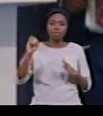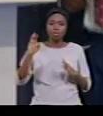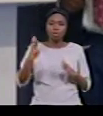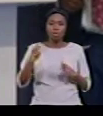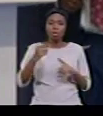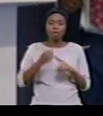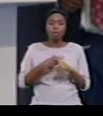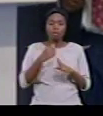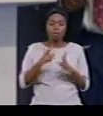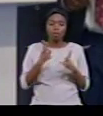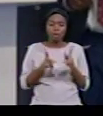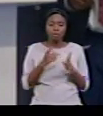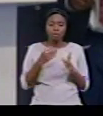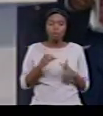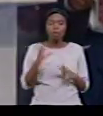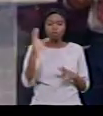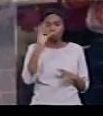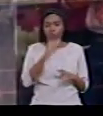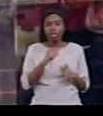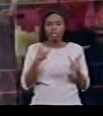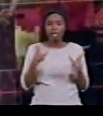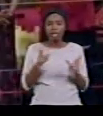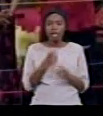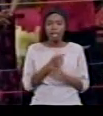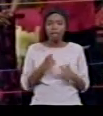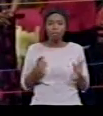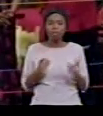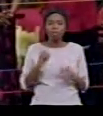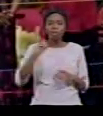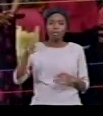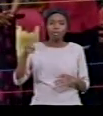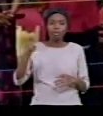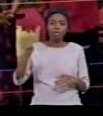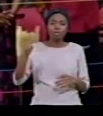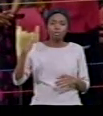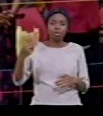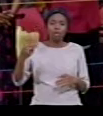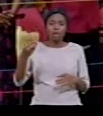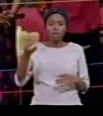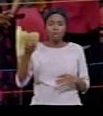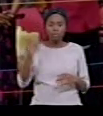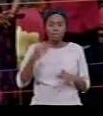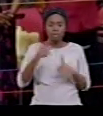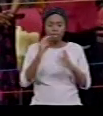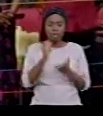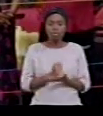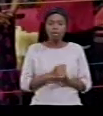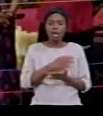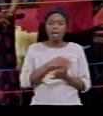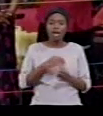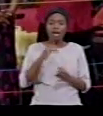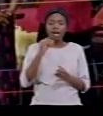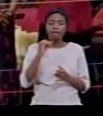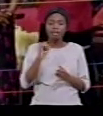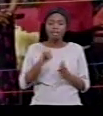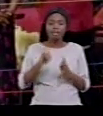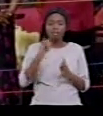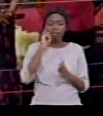language. Judah was his sanctuary, and Israel his dominion. The sea saw it and